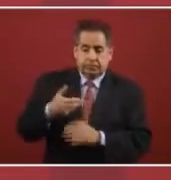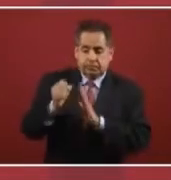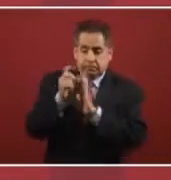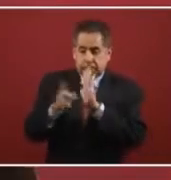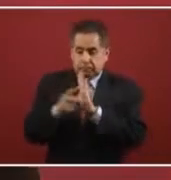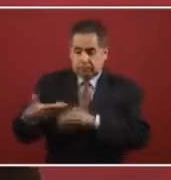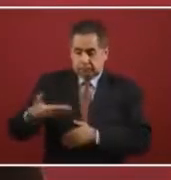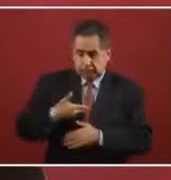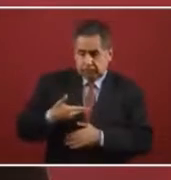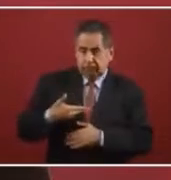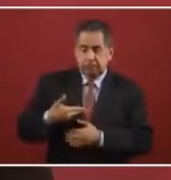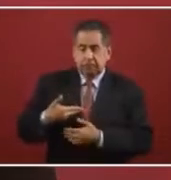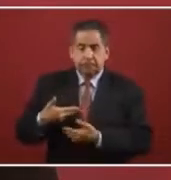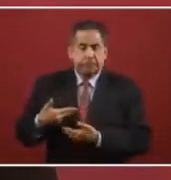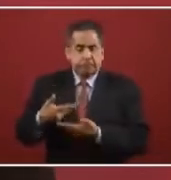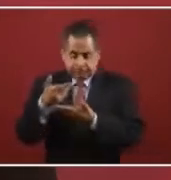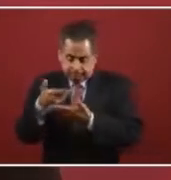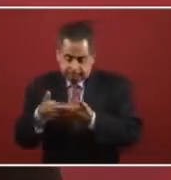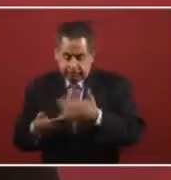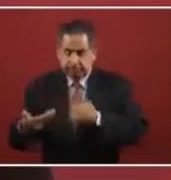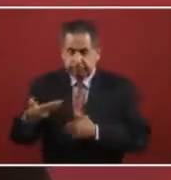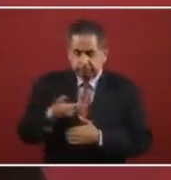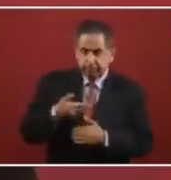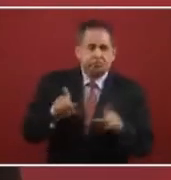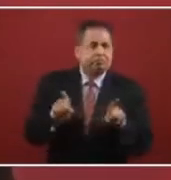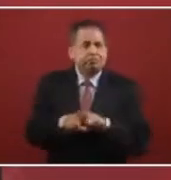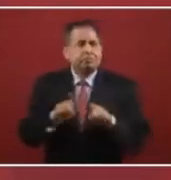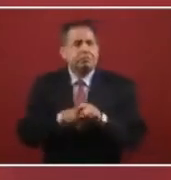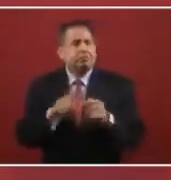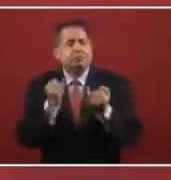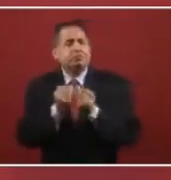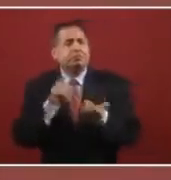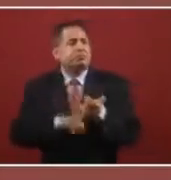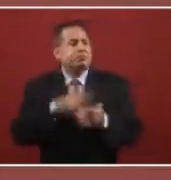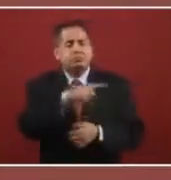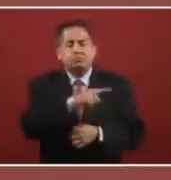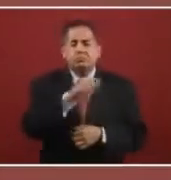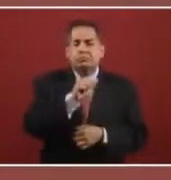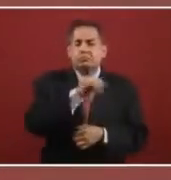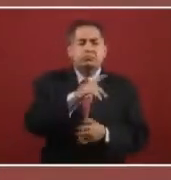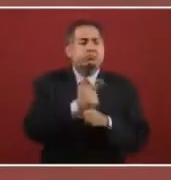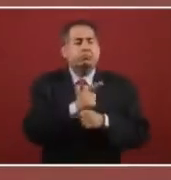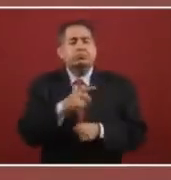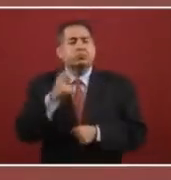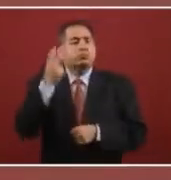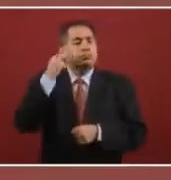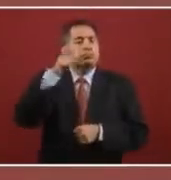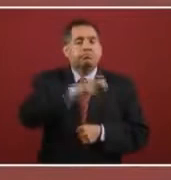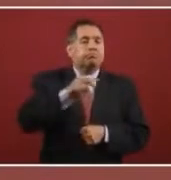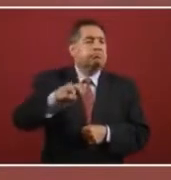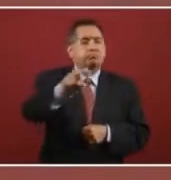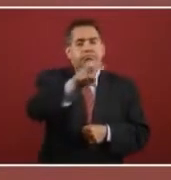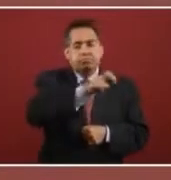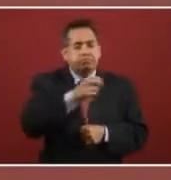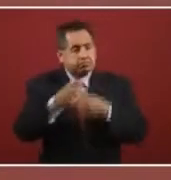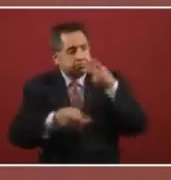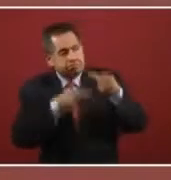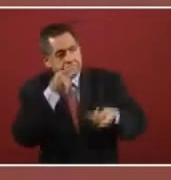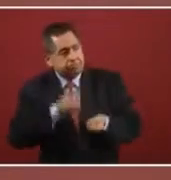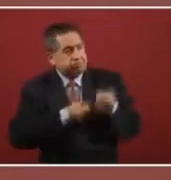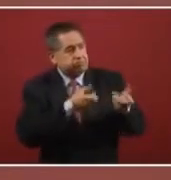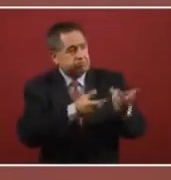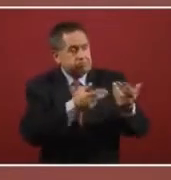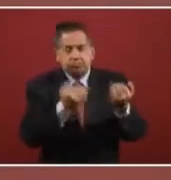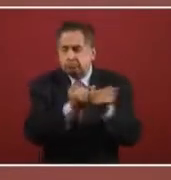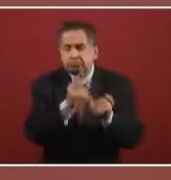the que hace con el claims that the people give us here are the same as what they're parecidas. Asking when they're talking